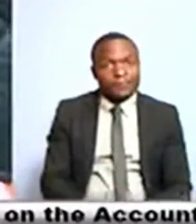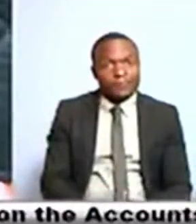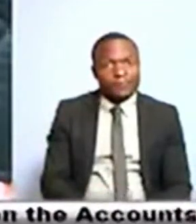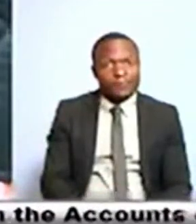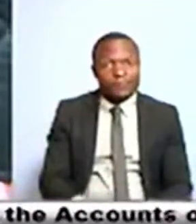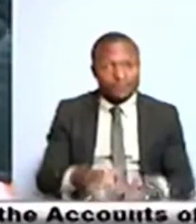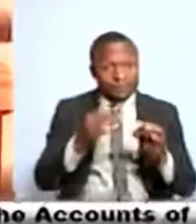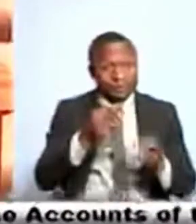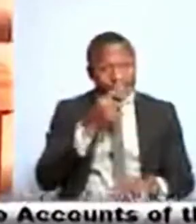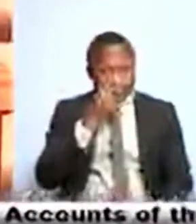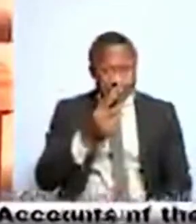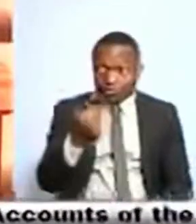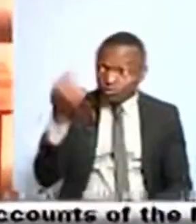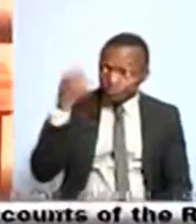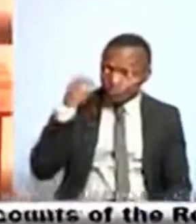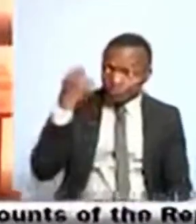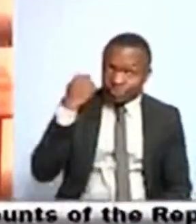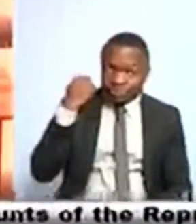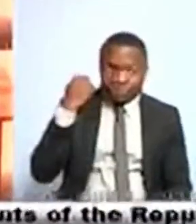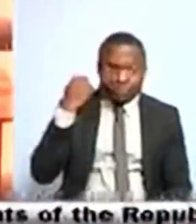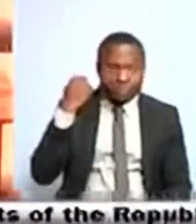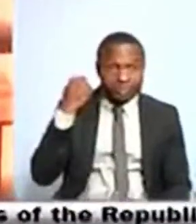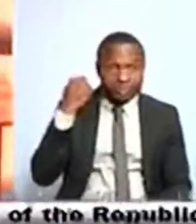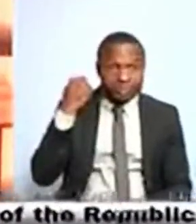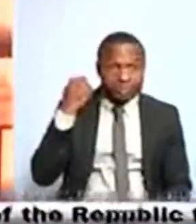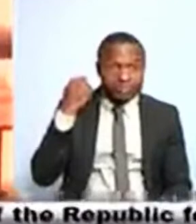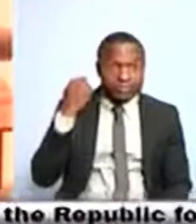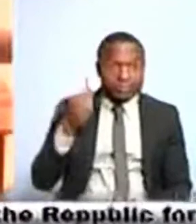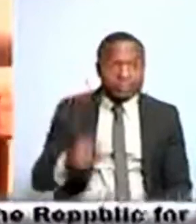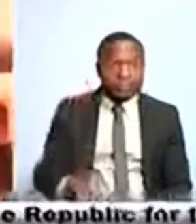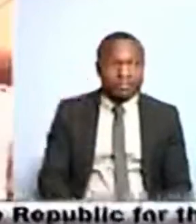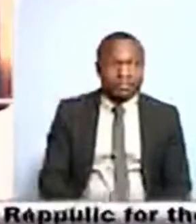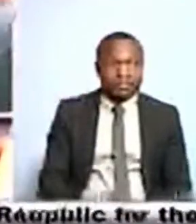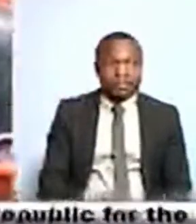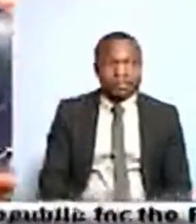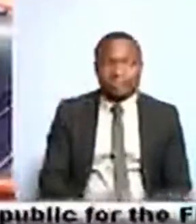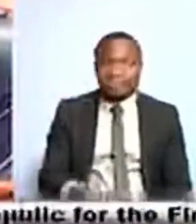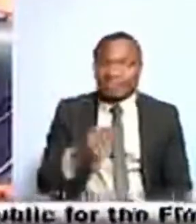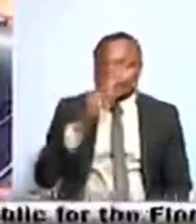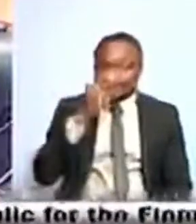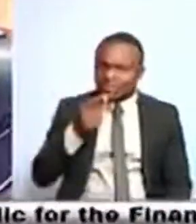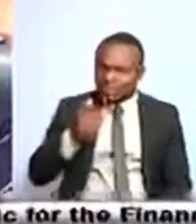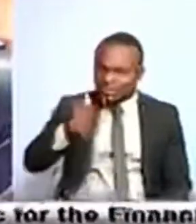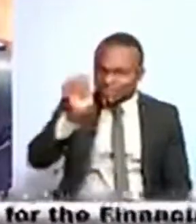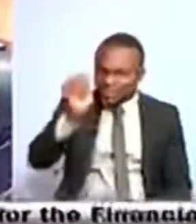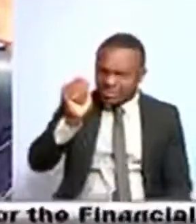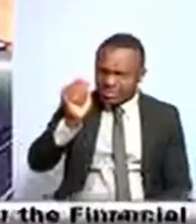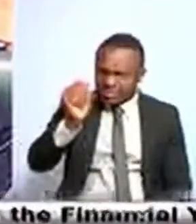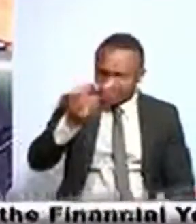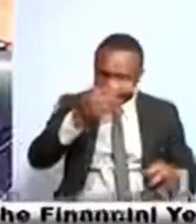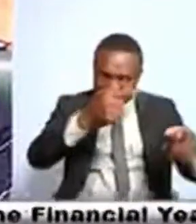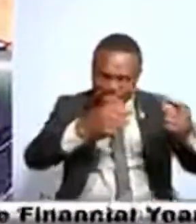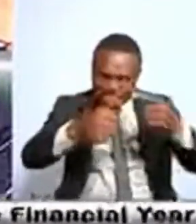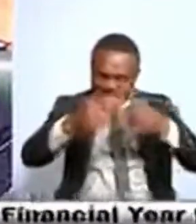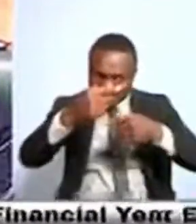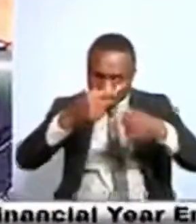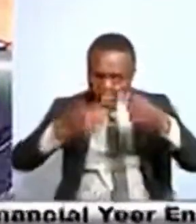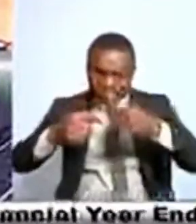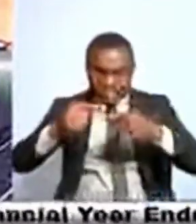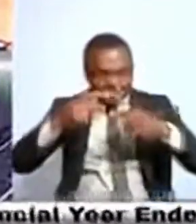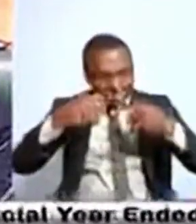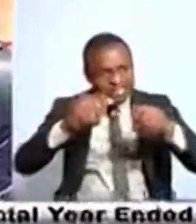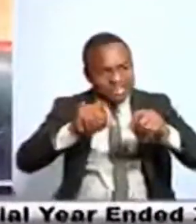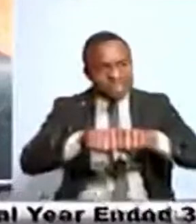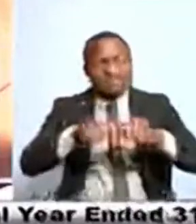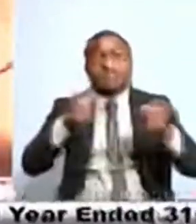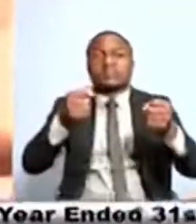If you look back, what have you? I saw you coming, trying not to be in breach, but you